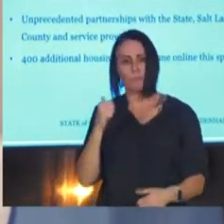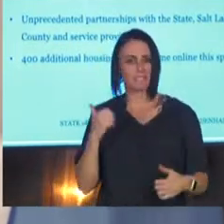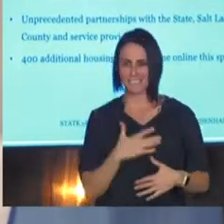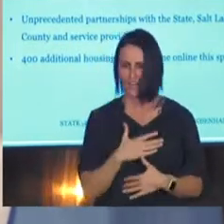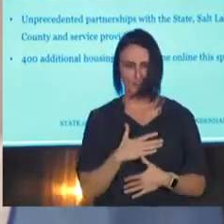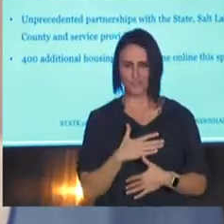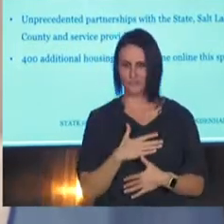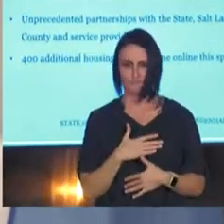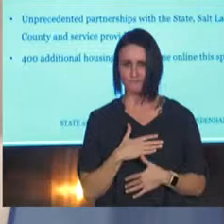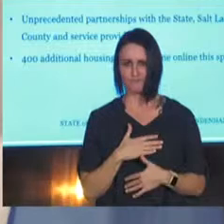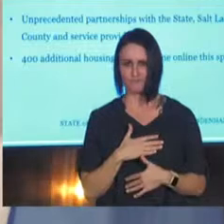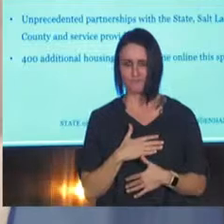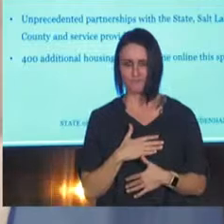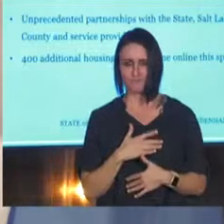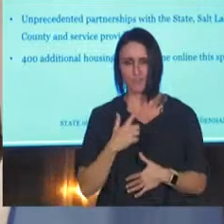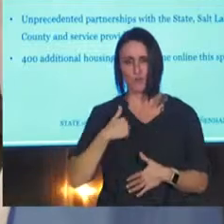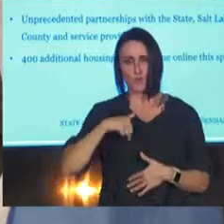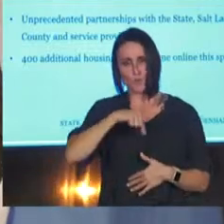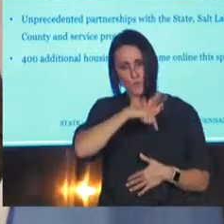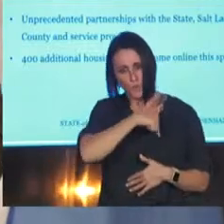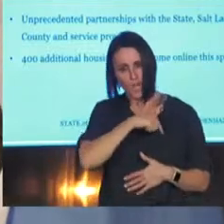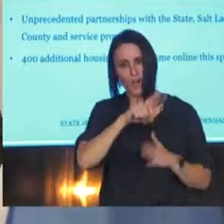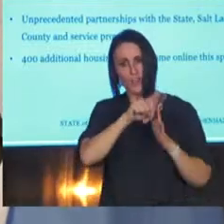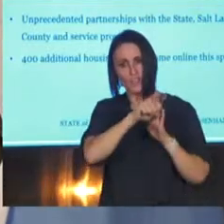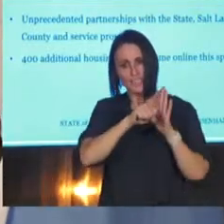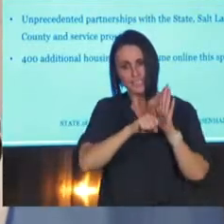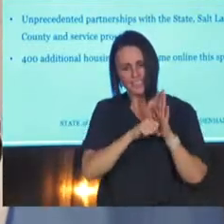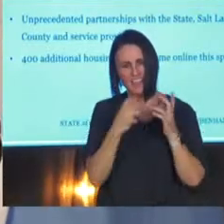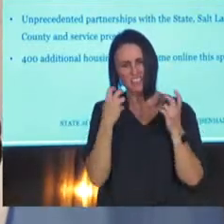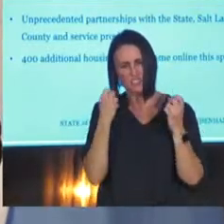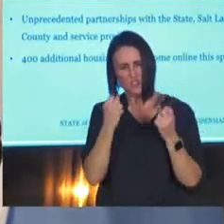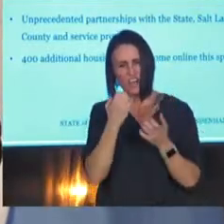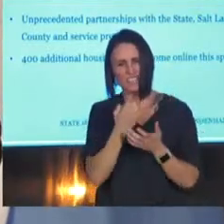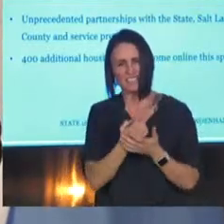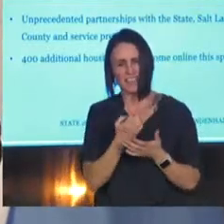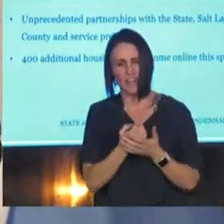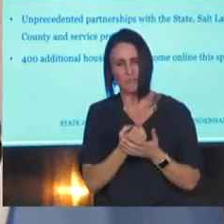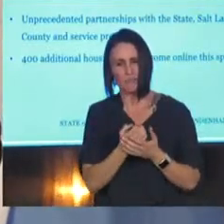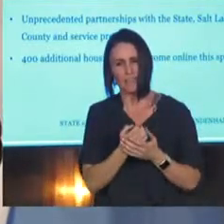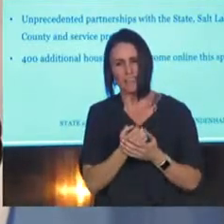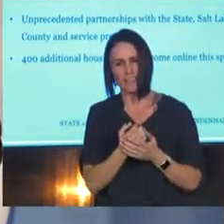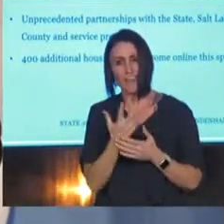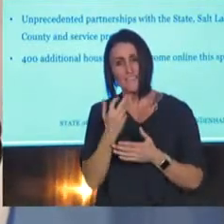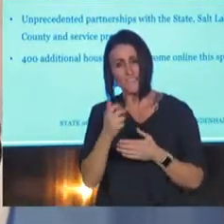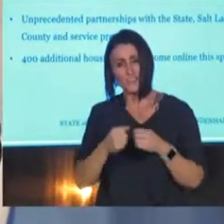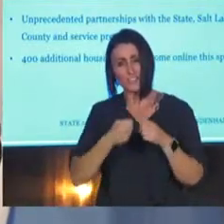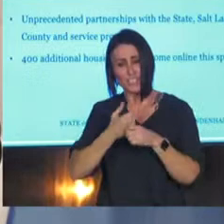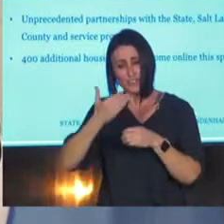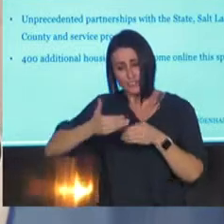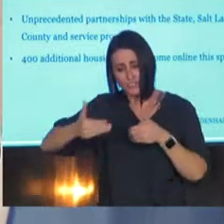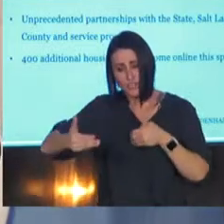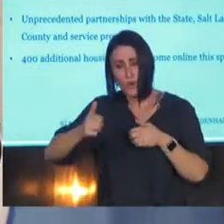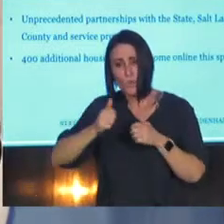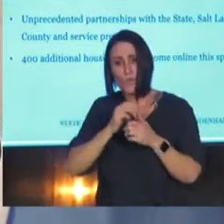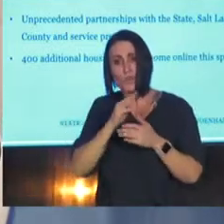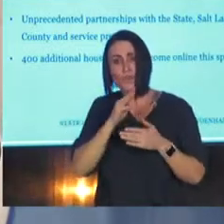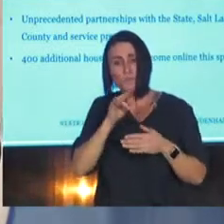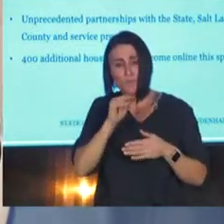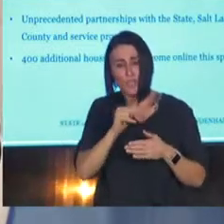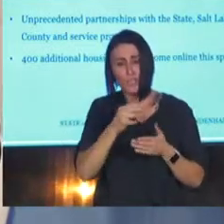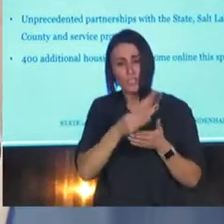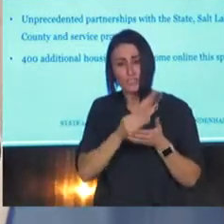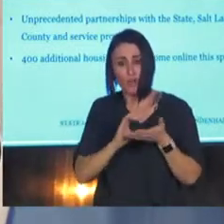intimidated, because we are the state with the strongest economy, 15 years running, with $1 billion